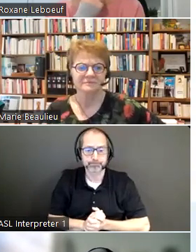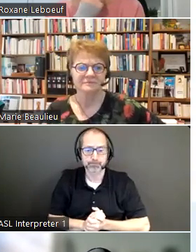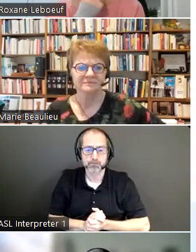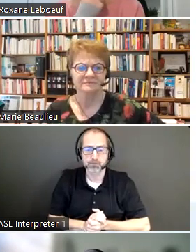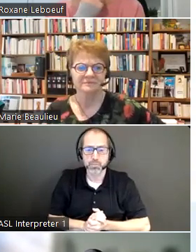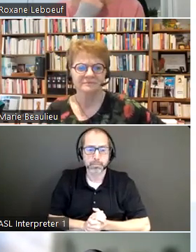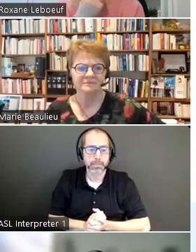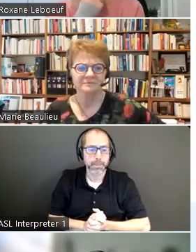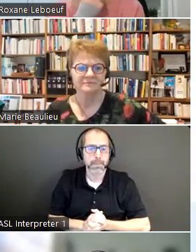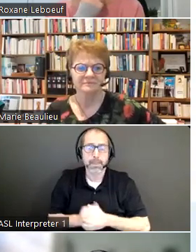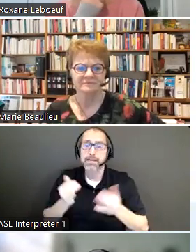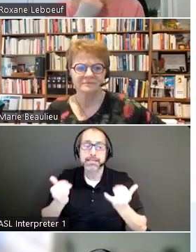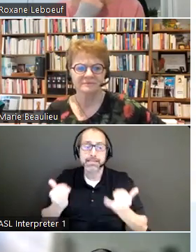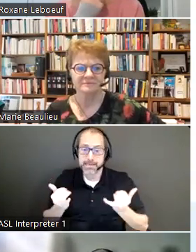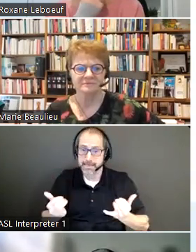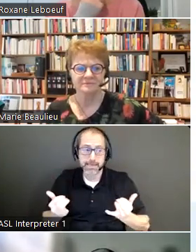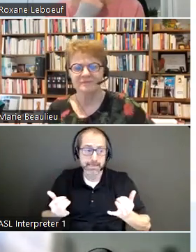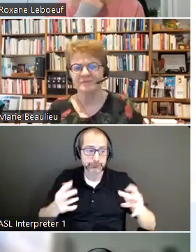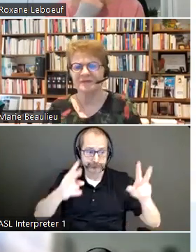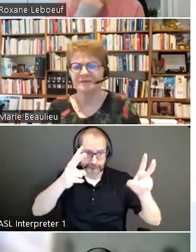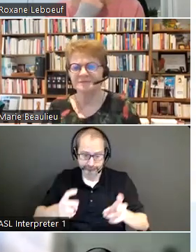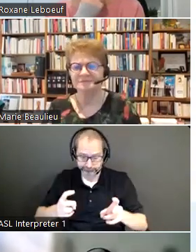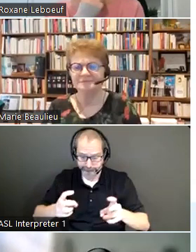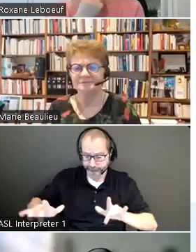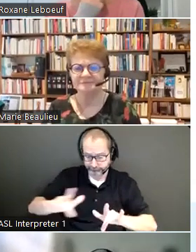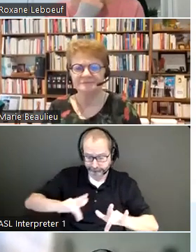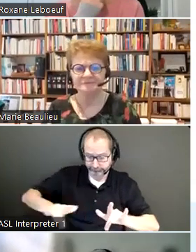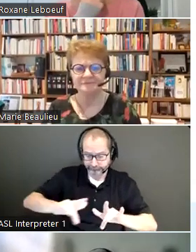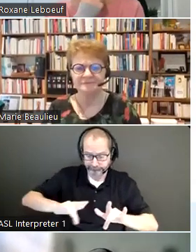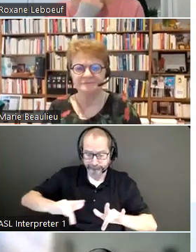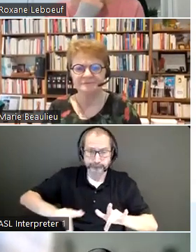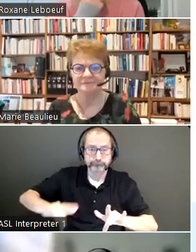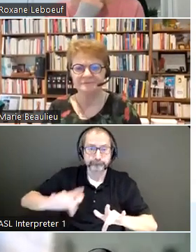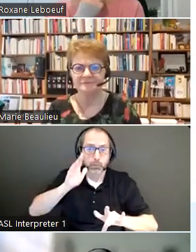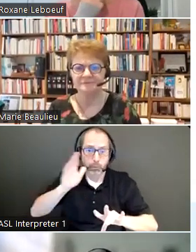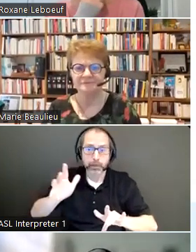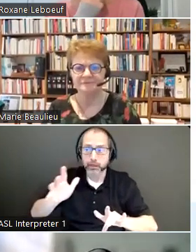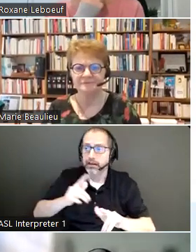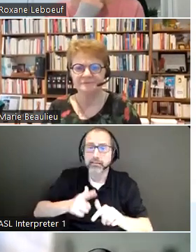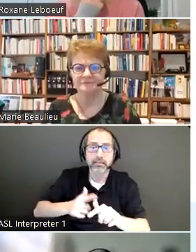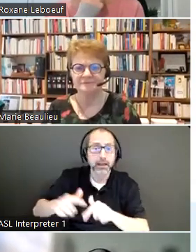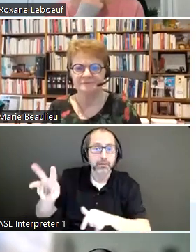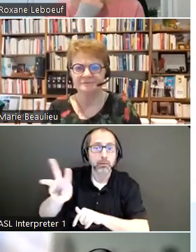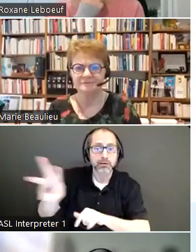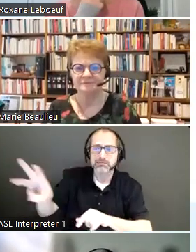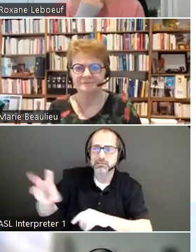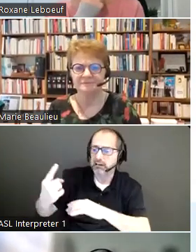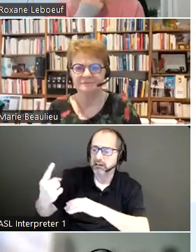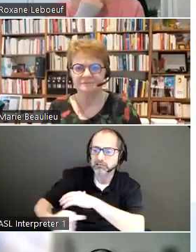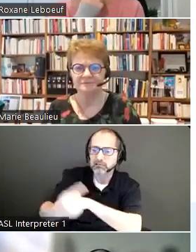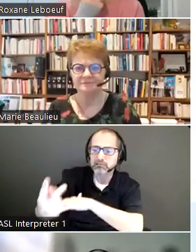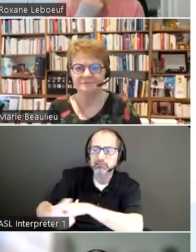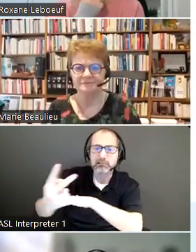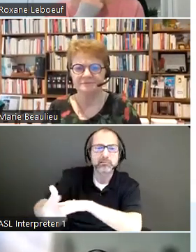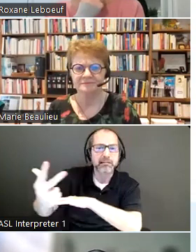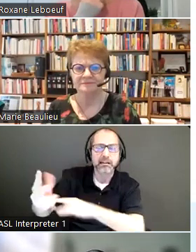We are recording today's session. It will be on our websites within the next couple of days after the webinar, along